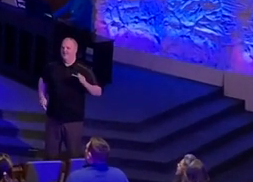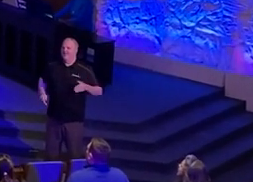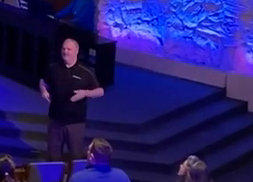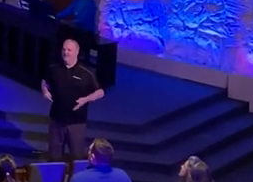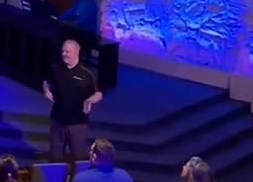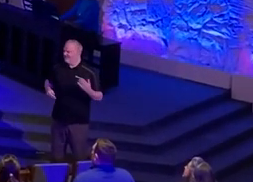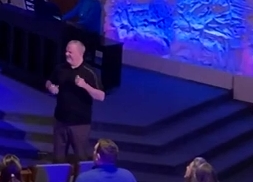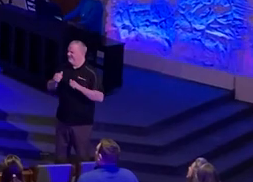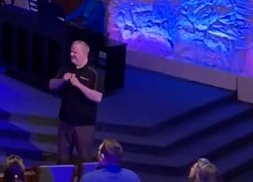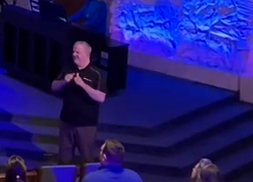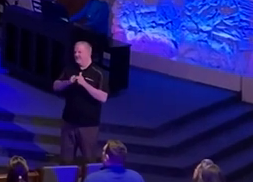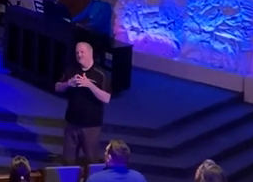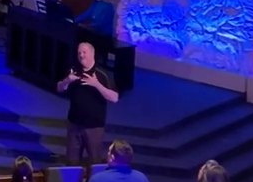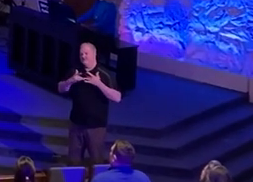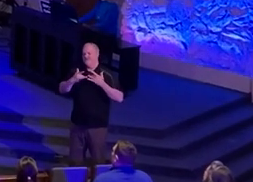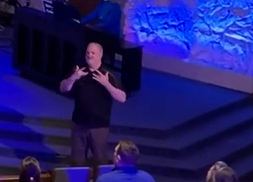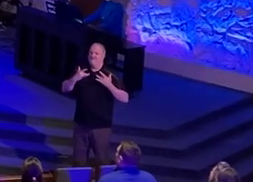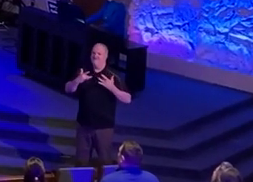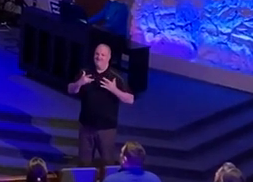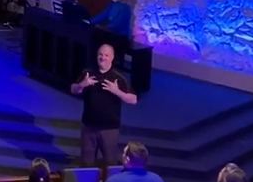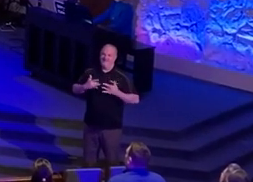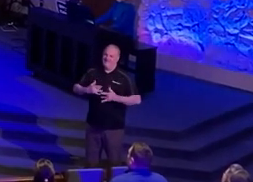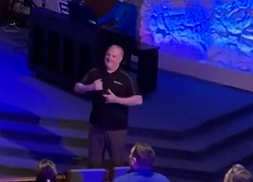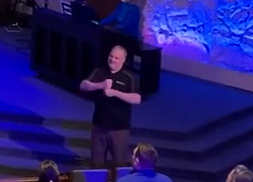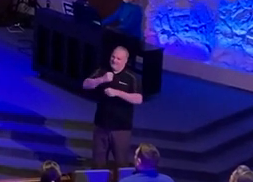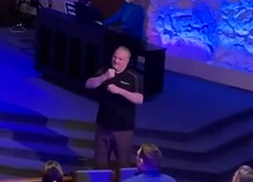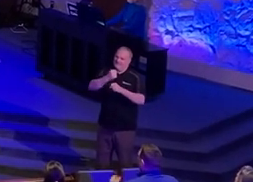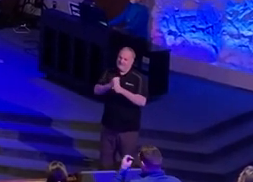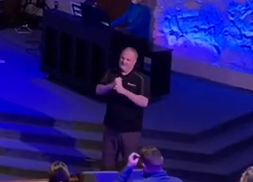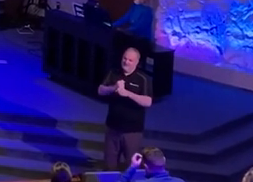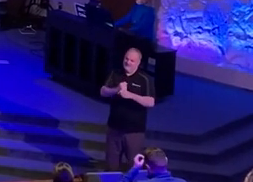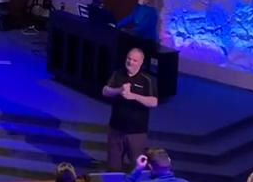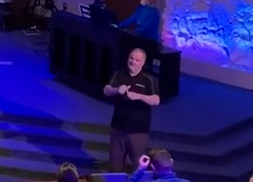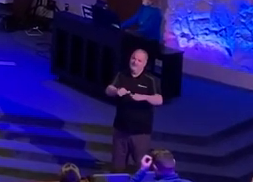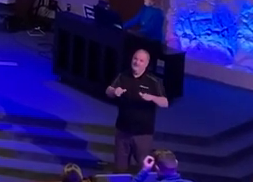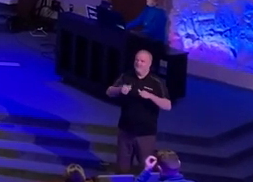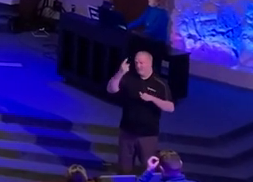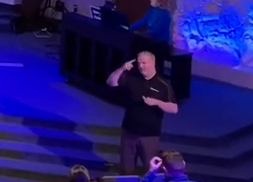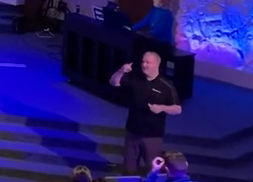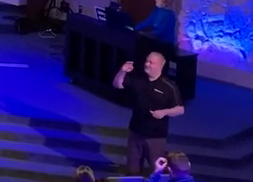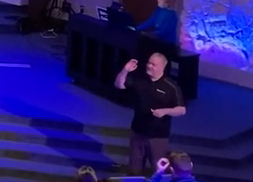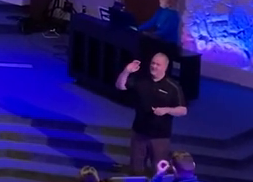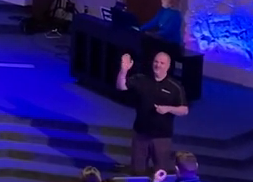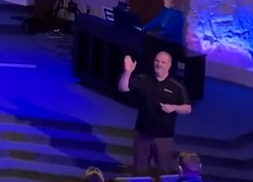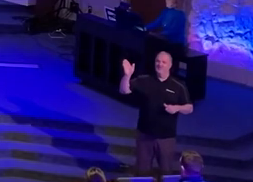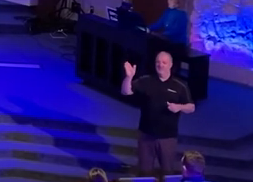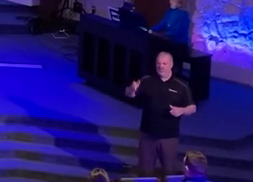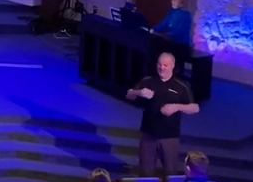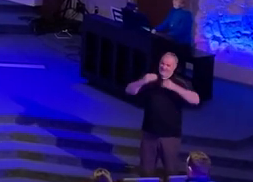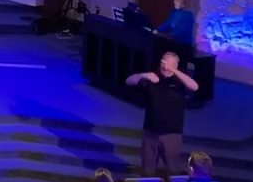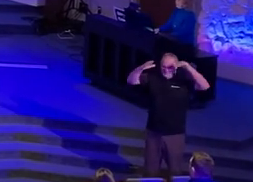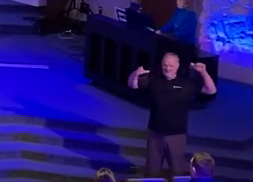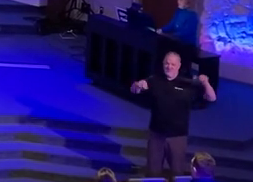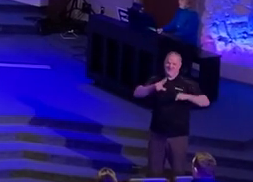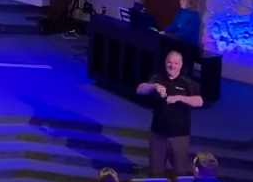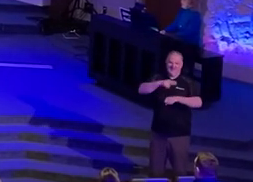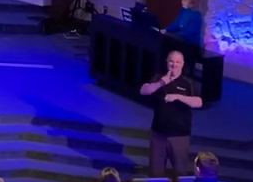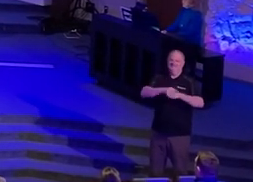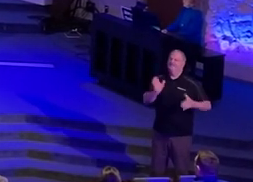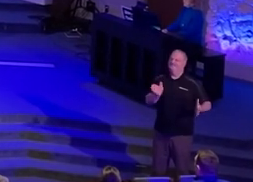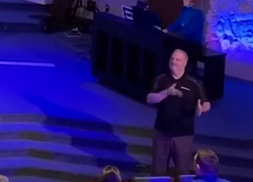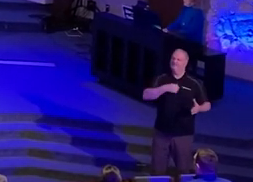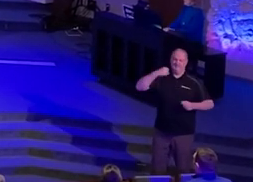Let every heart prepare Him room, and heaven and